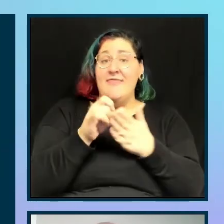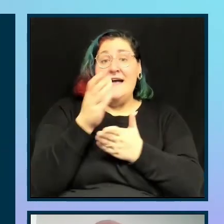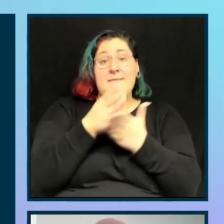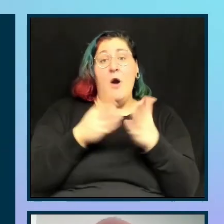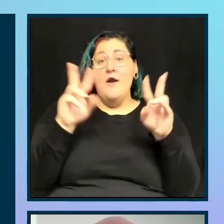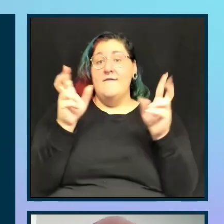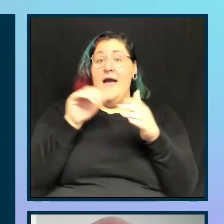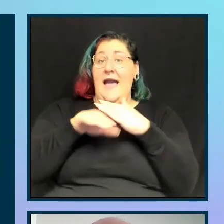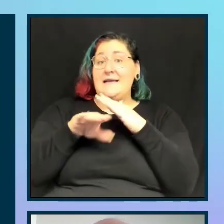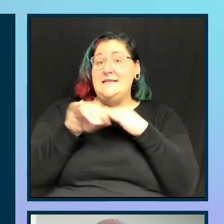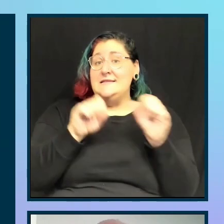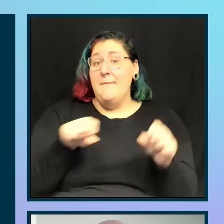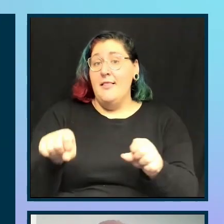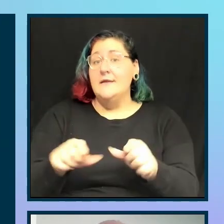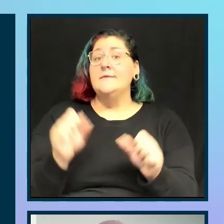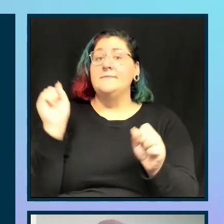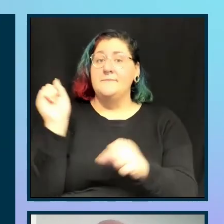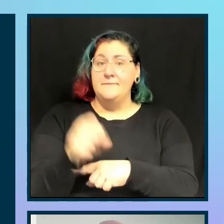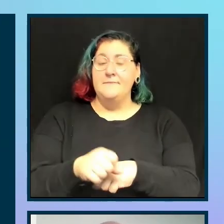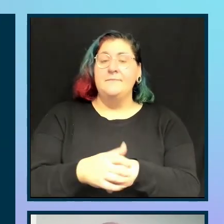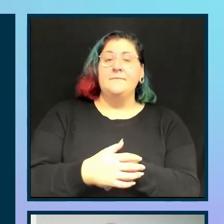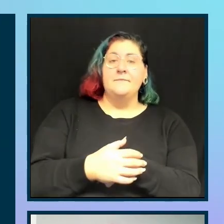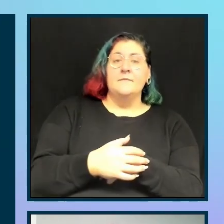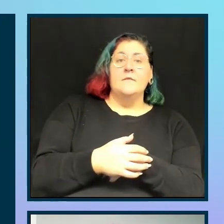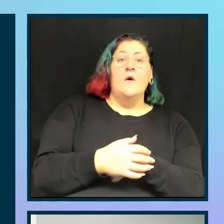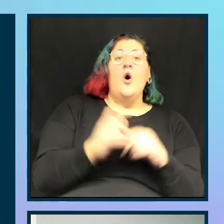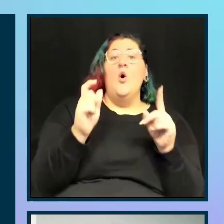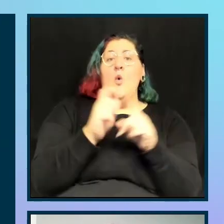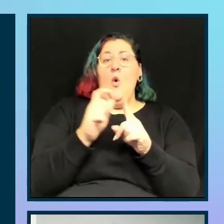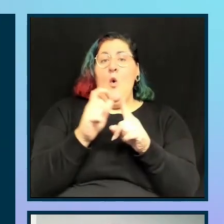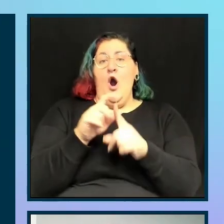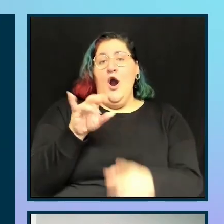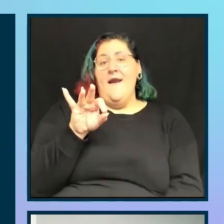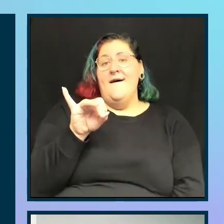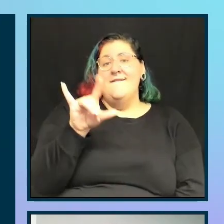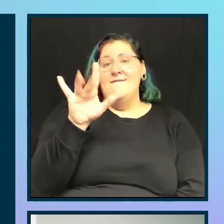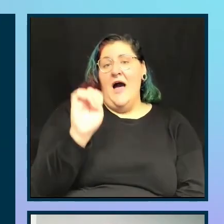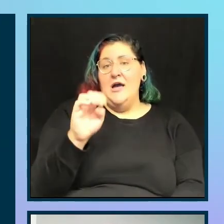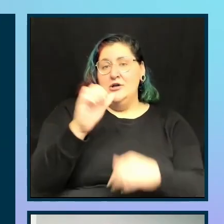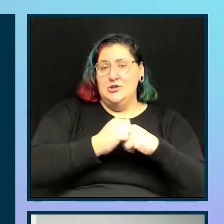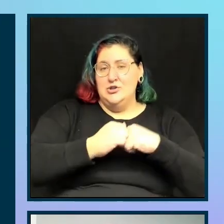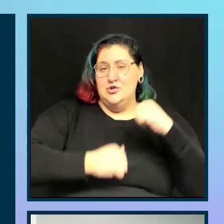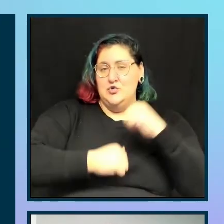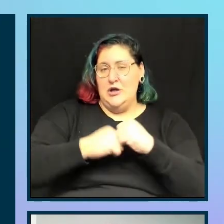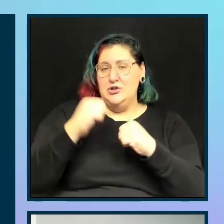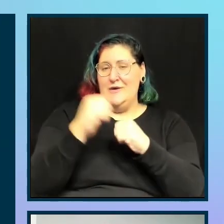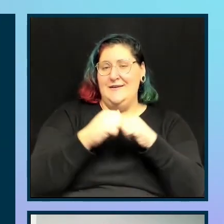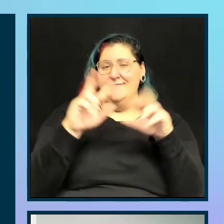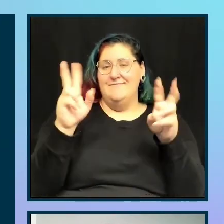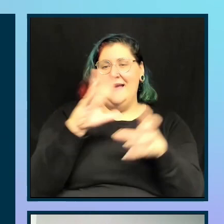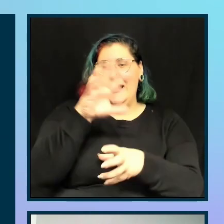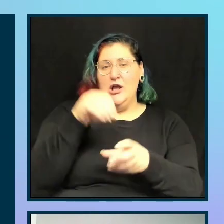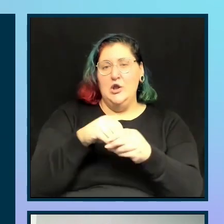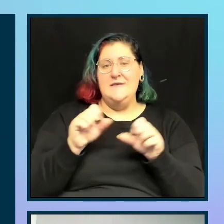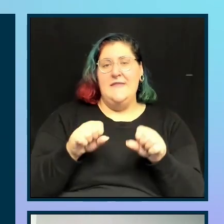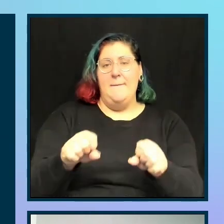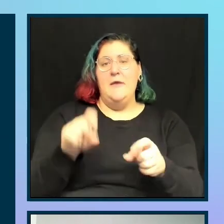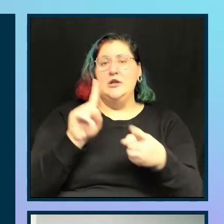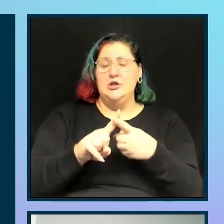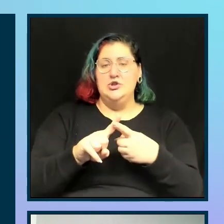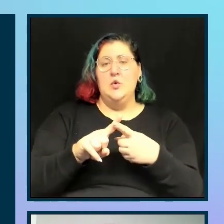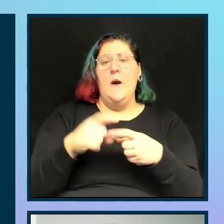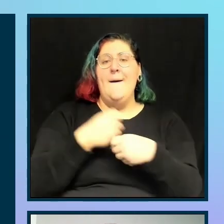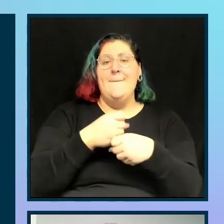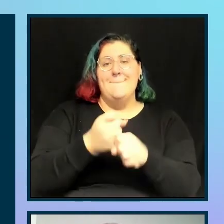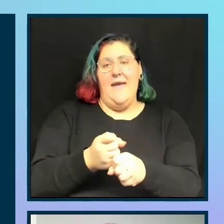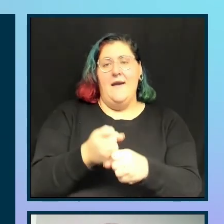software systems. Word file structuring, as you move on, includes the ability to be able to make intermediate files